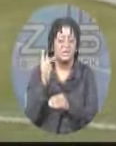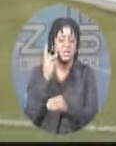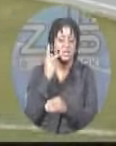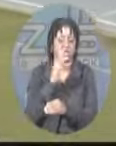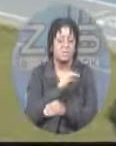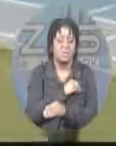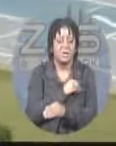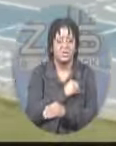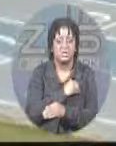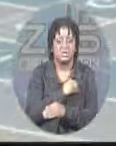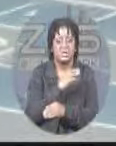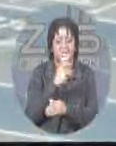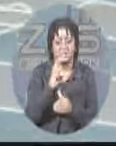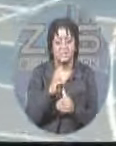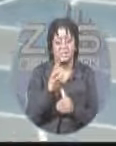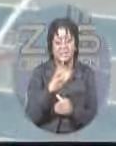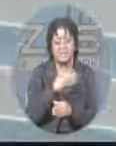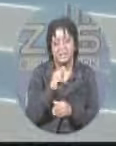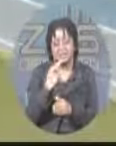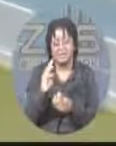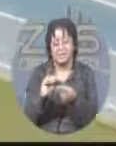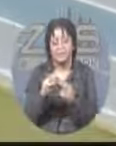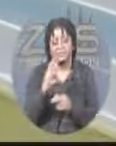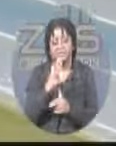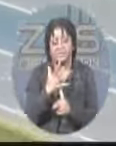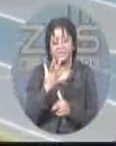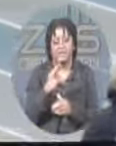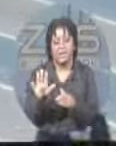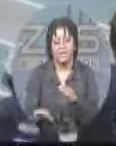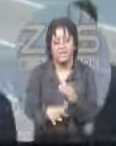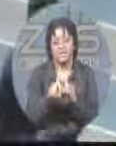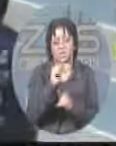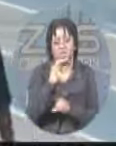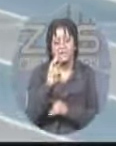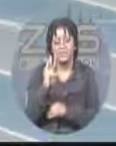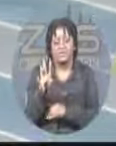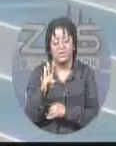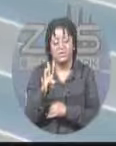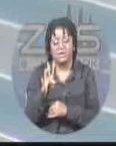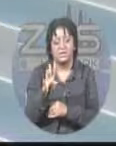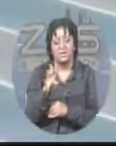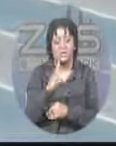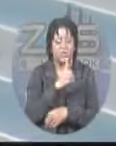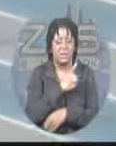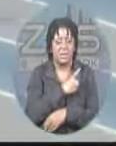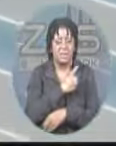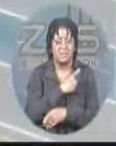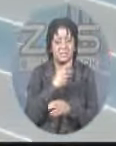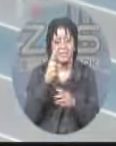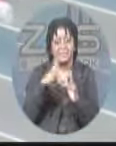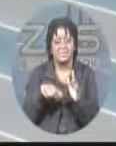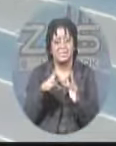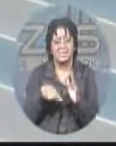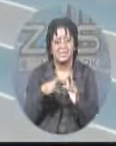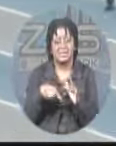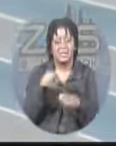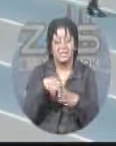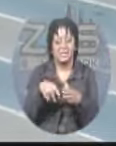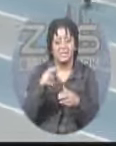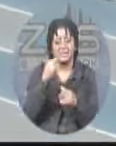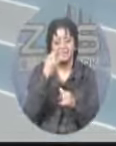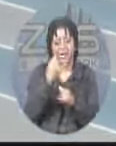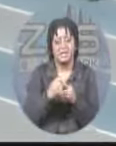in 57.22. Under 20 boys, Bradley Dormius just missing out on a lane in the finals, 5th in